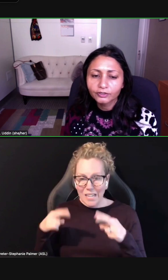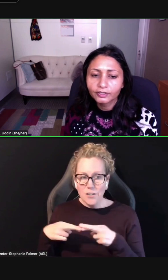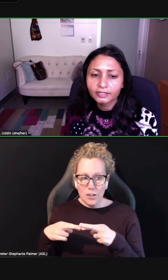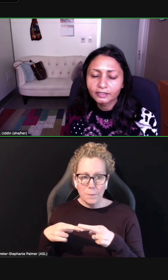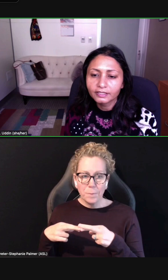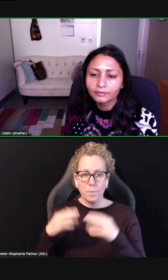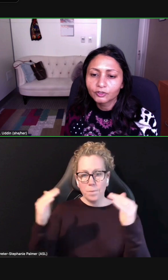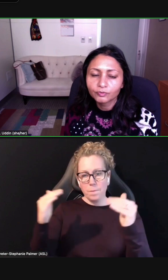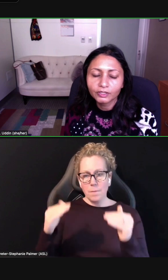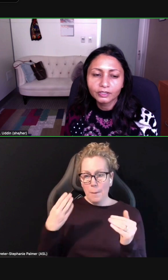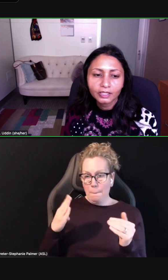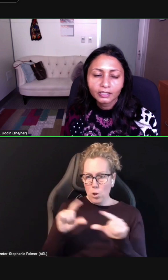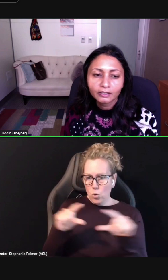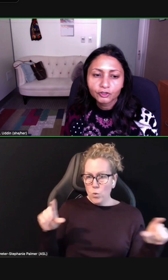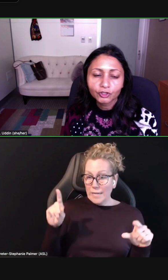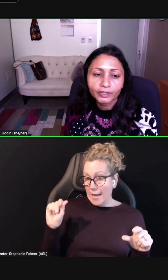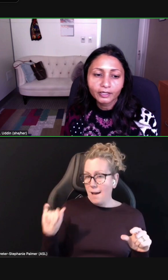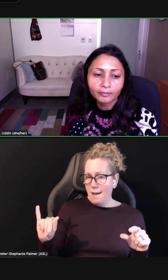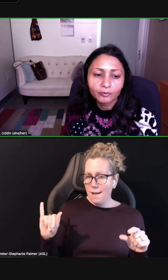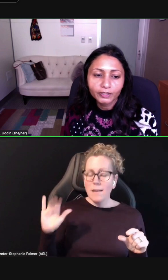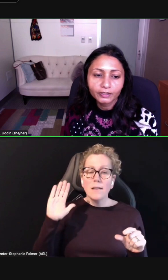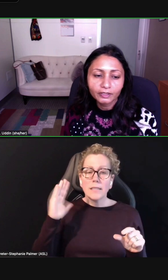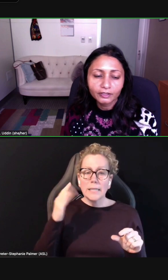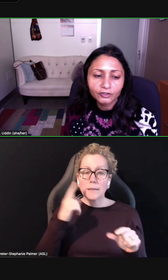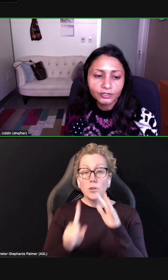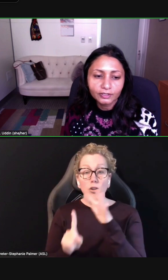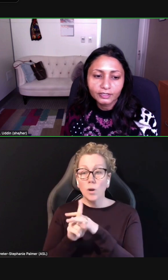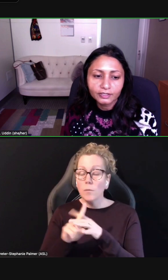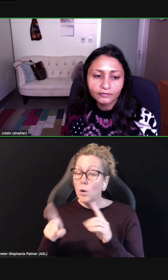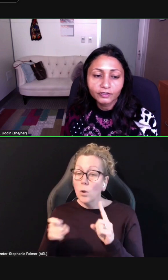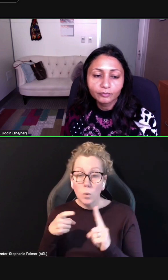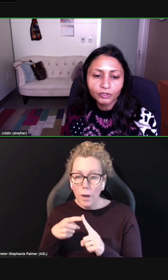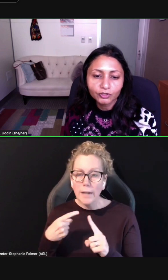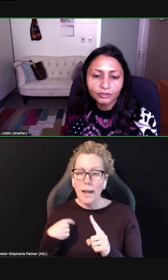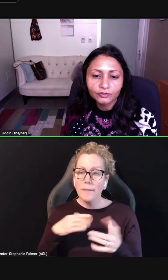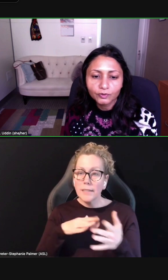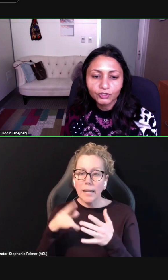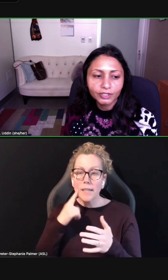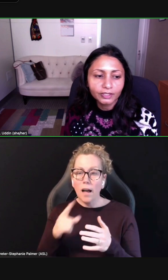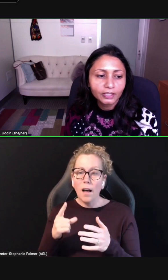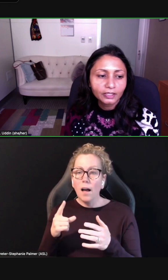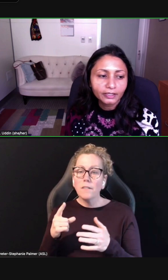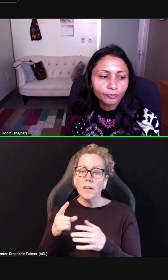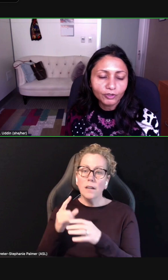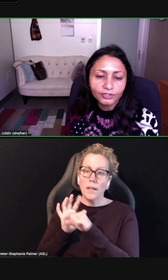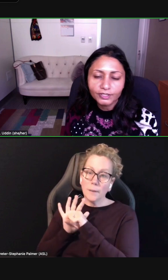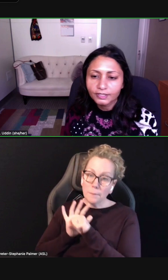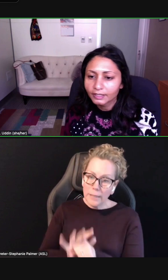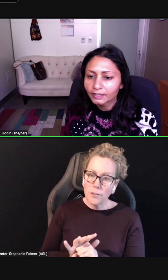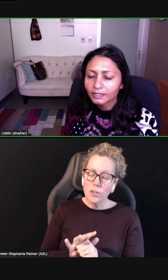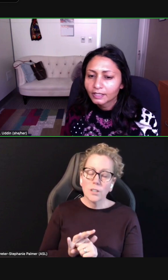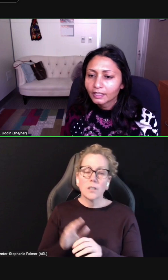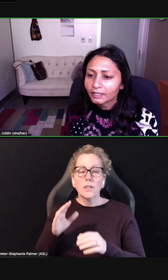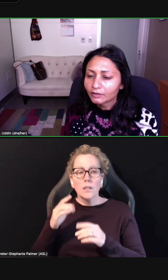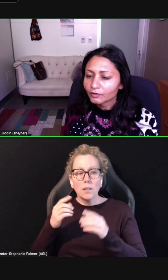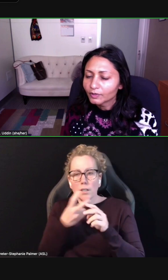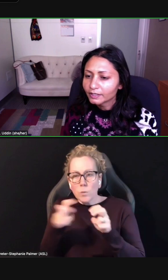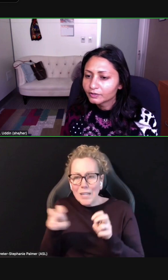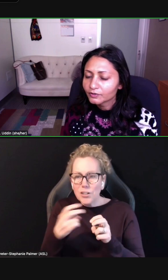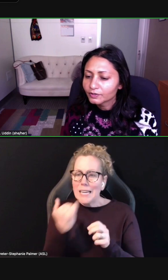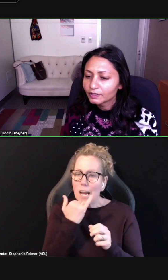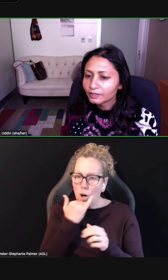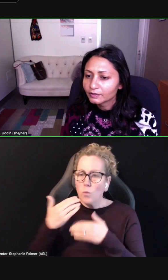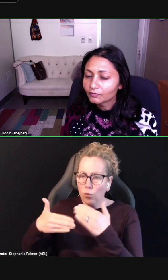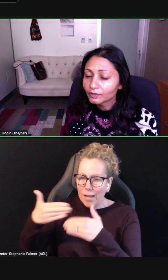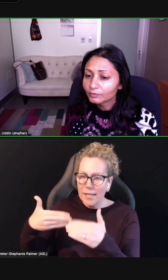dorsal anterior insula seems to be showing up when there's studies of inhibition, switching, error processing. And on the